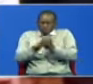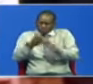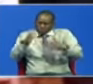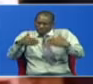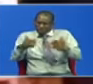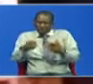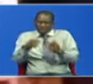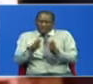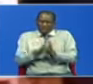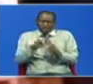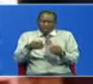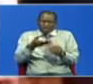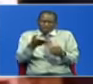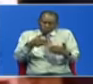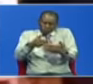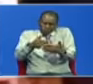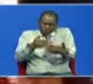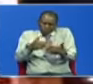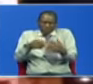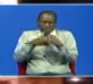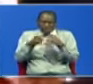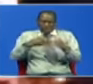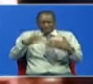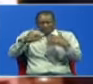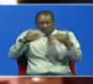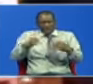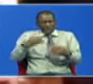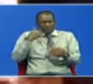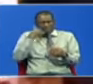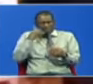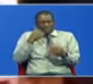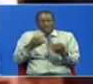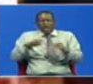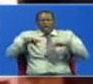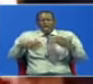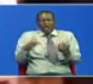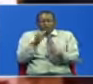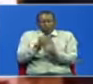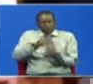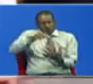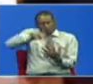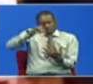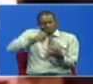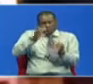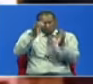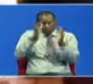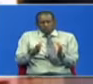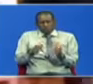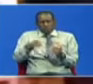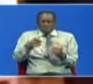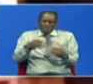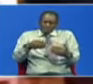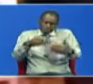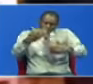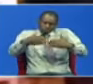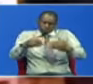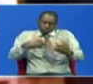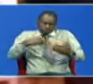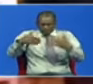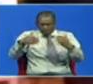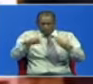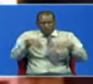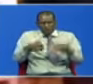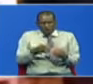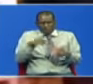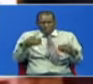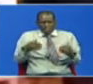are pre-symptomatic. So what are some of the ways that you're doing to identify whether one is pre-symptomatic or the other is asymptomatic? And